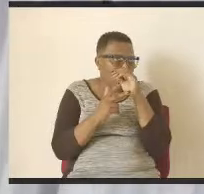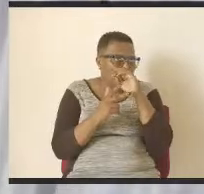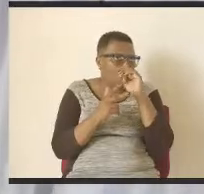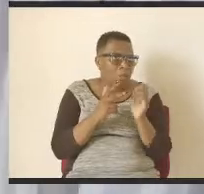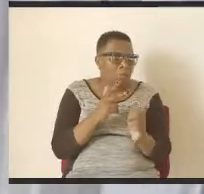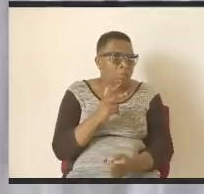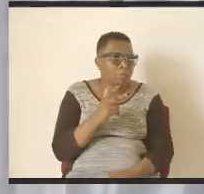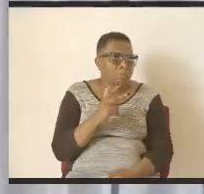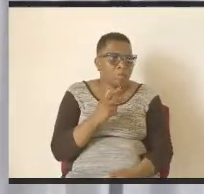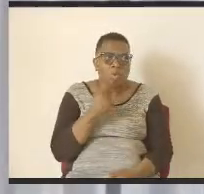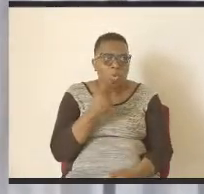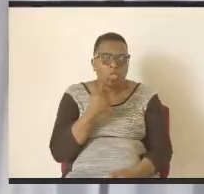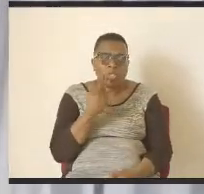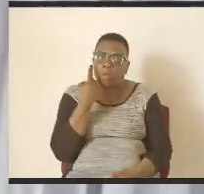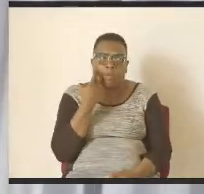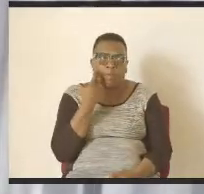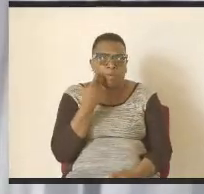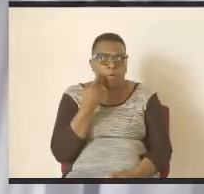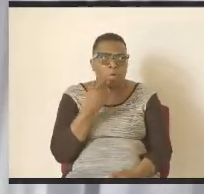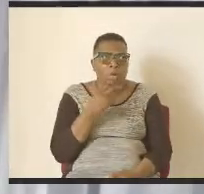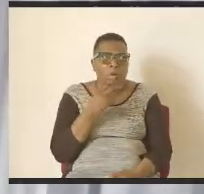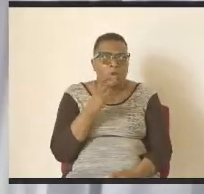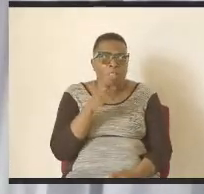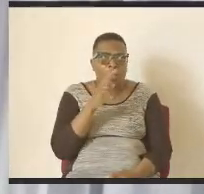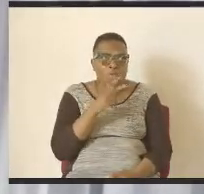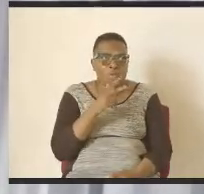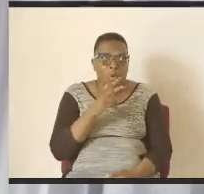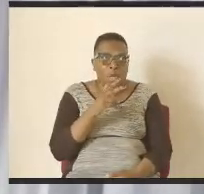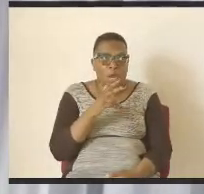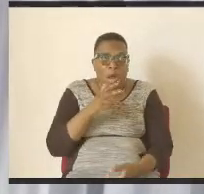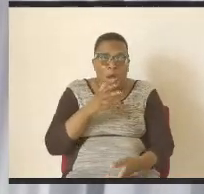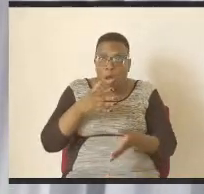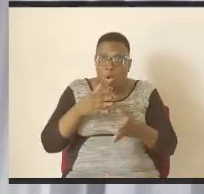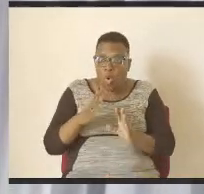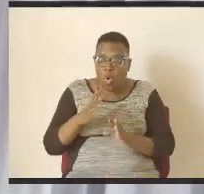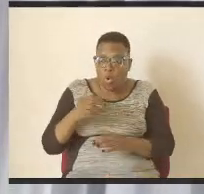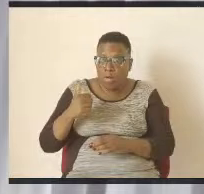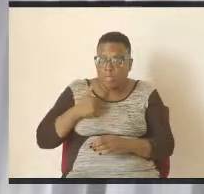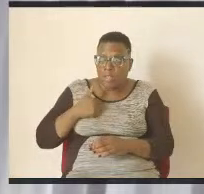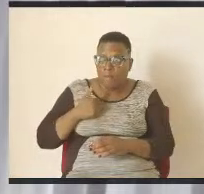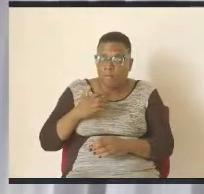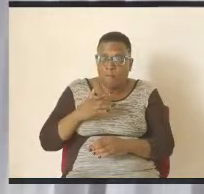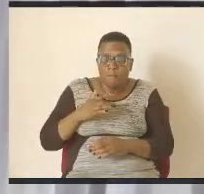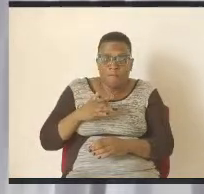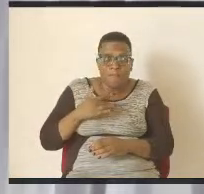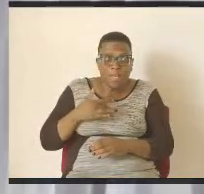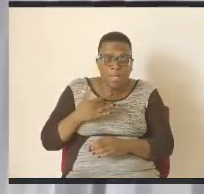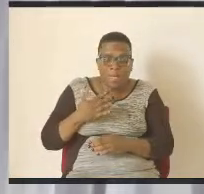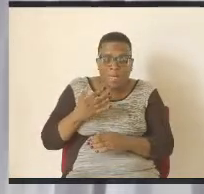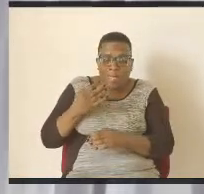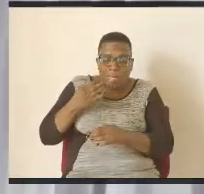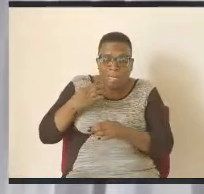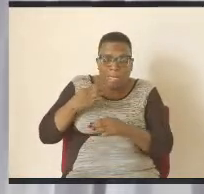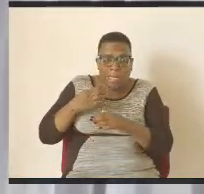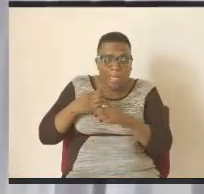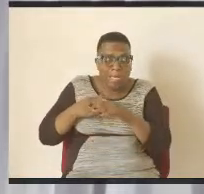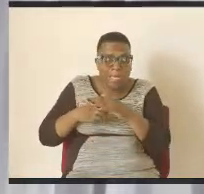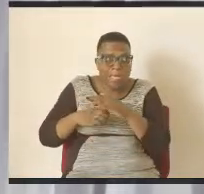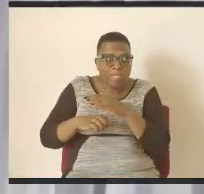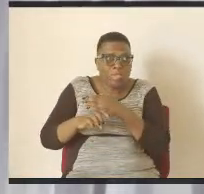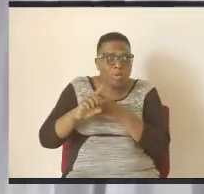as well, allow ourselves to feel and to enter into his